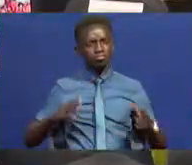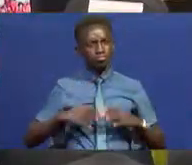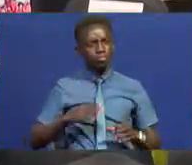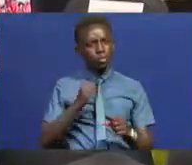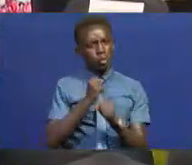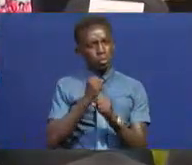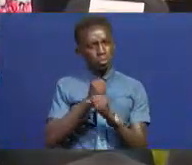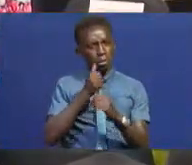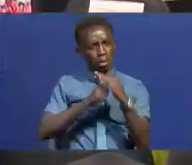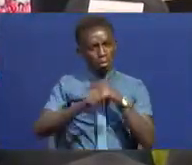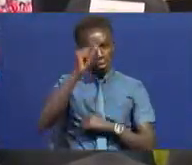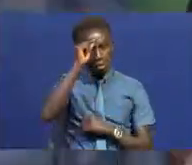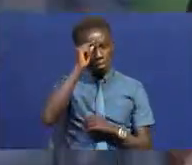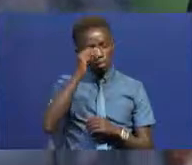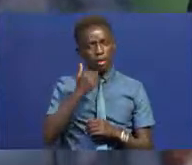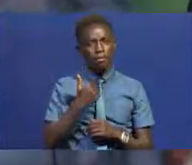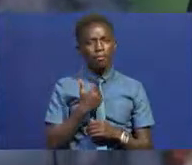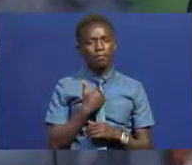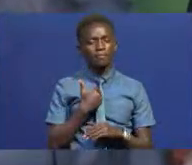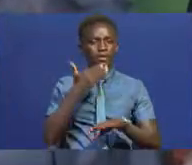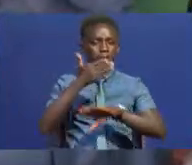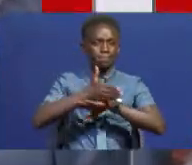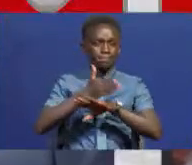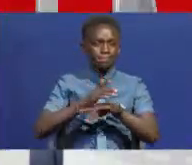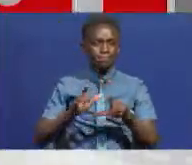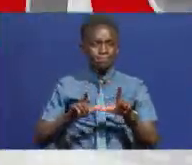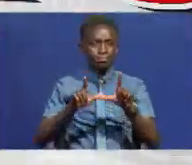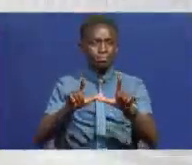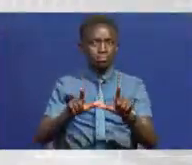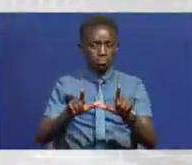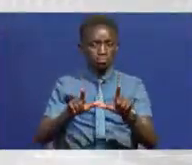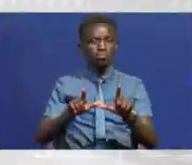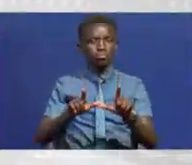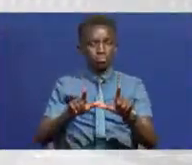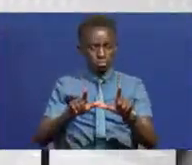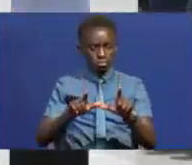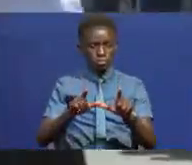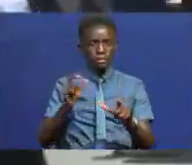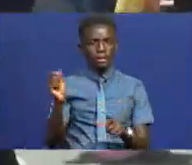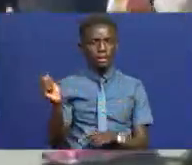fired in a bid to slash ballooning wage bill.